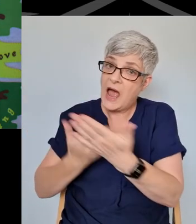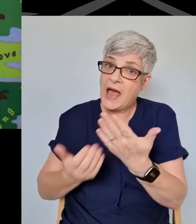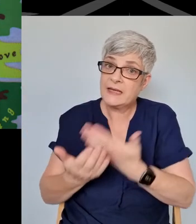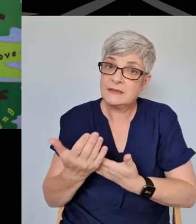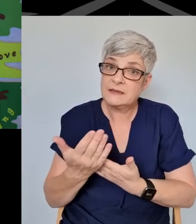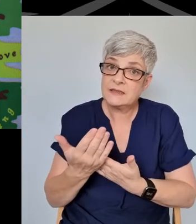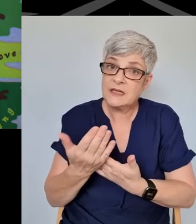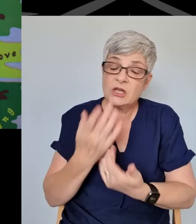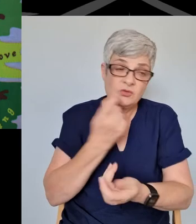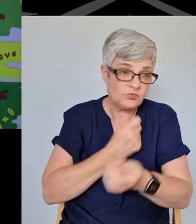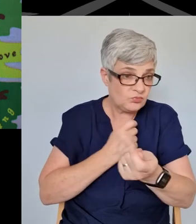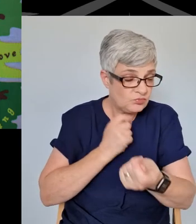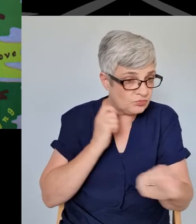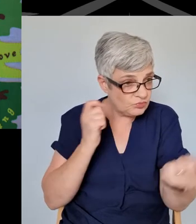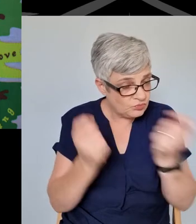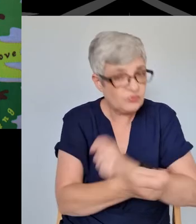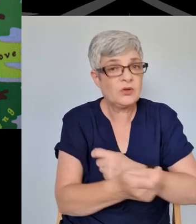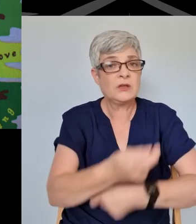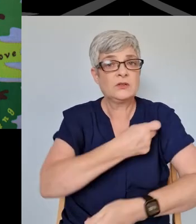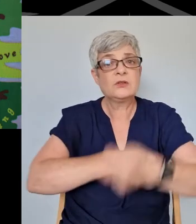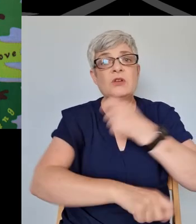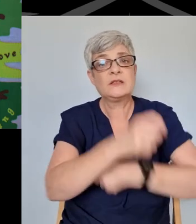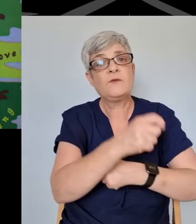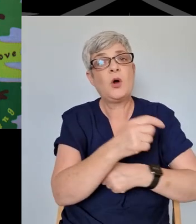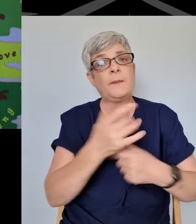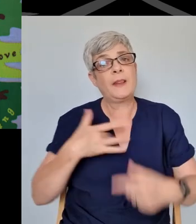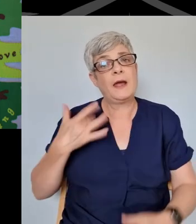touching lives, transforming things,